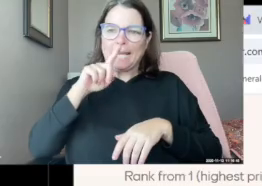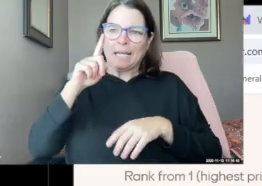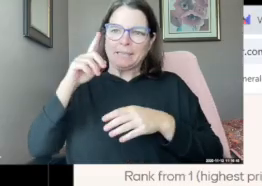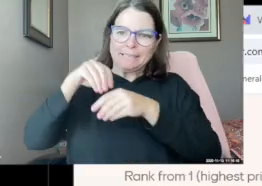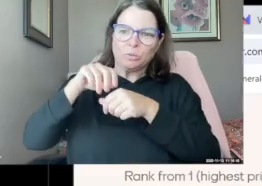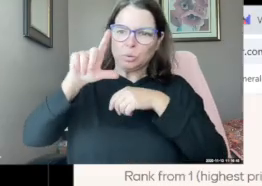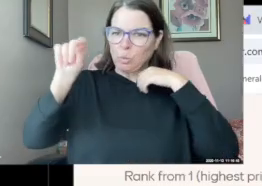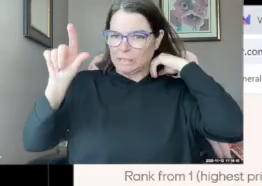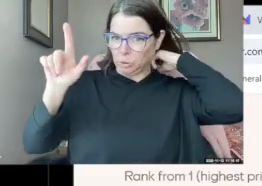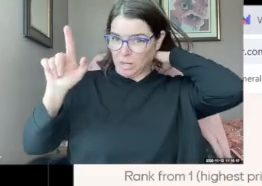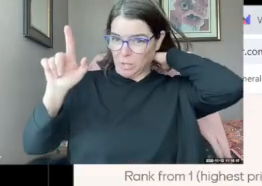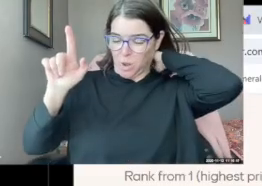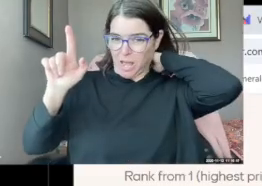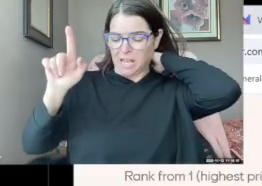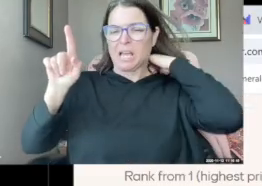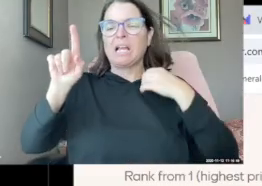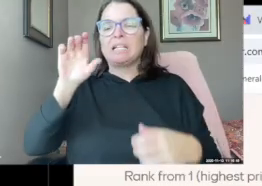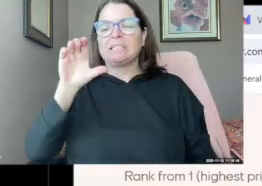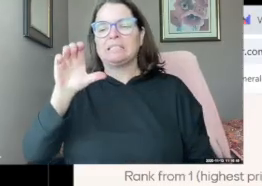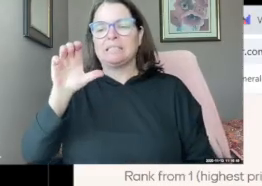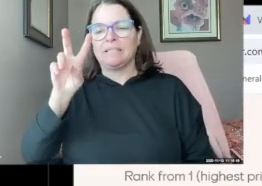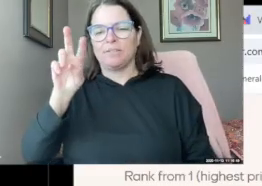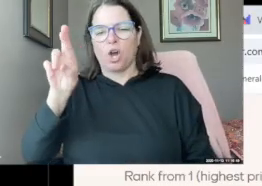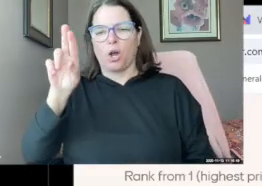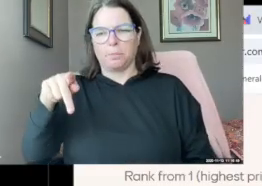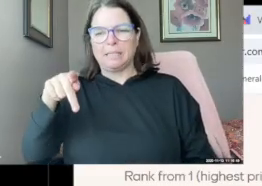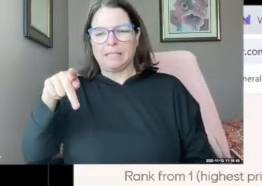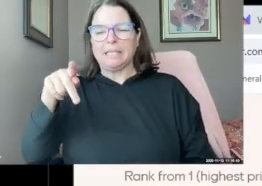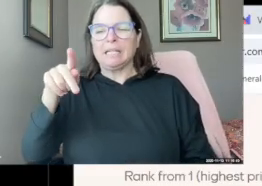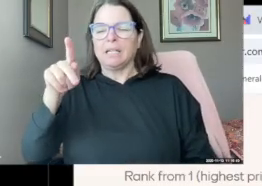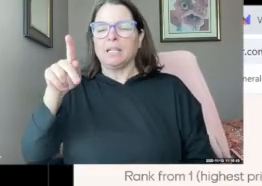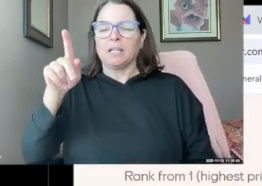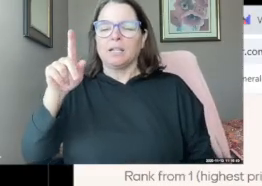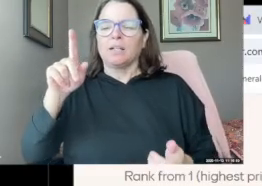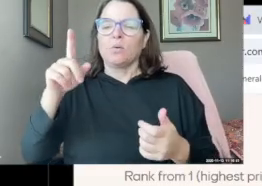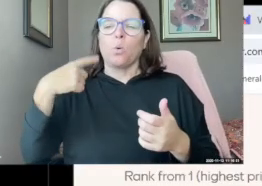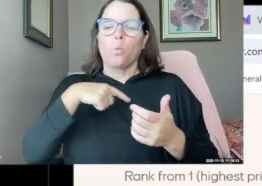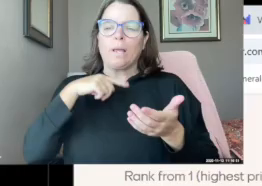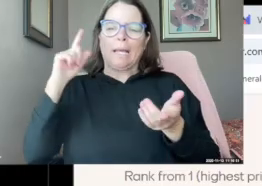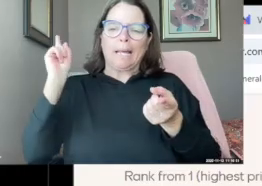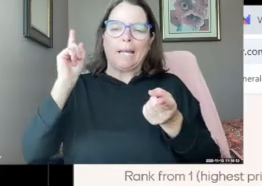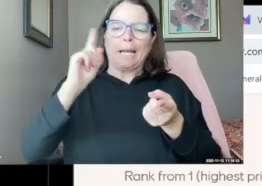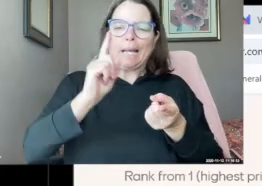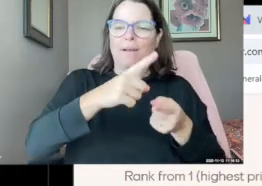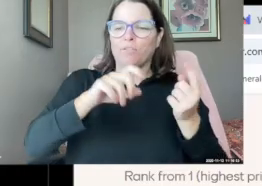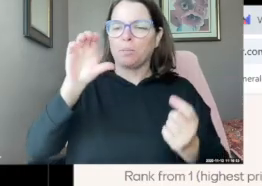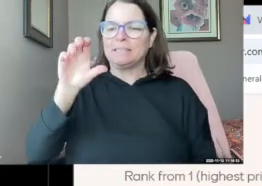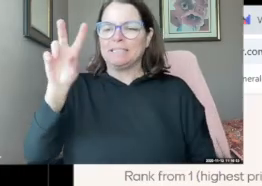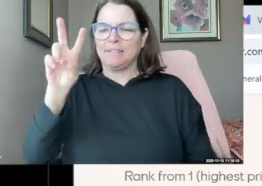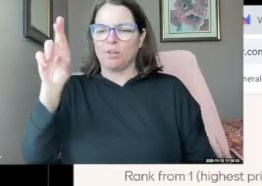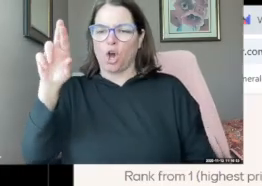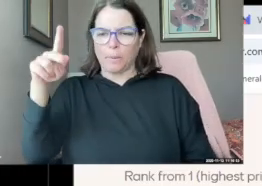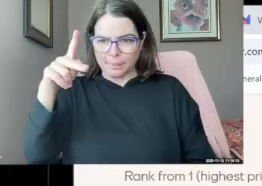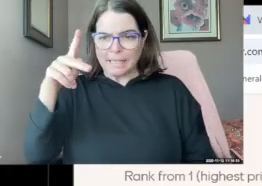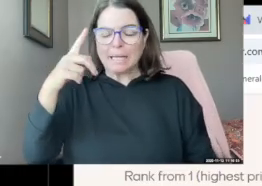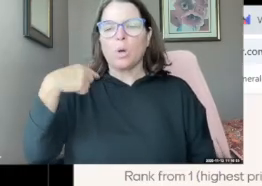Thinking about where we were in 2021 when CVRP was on